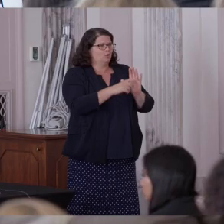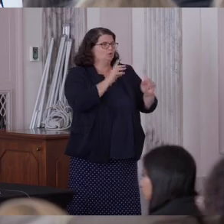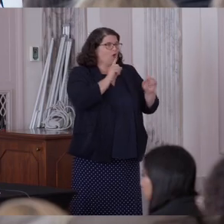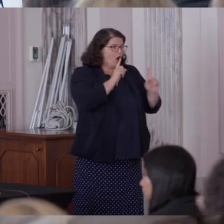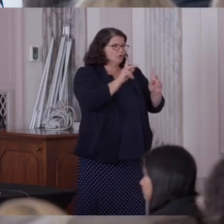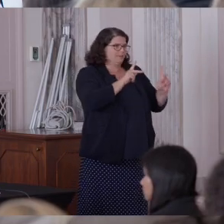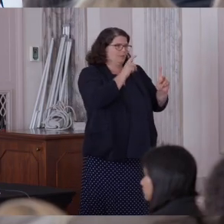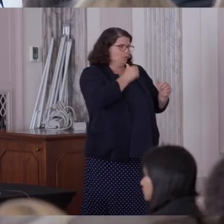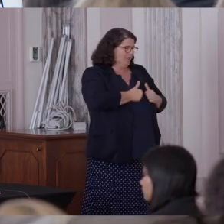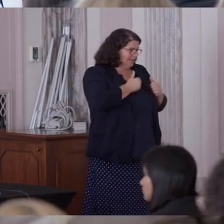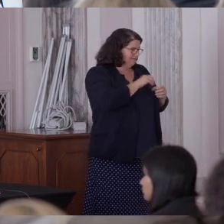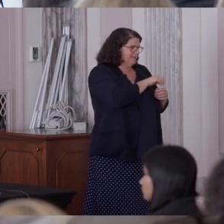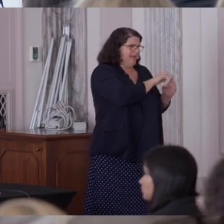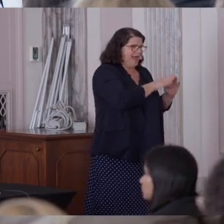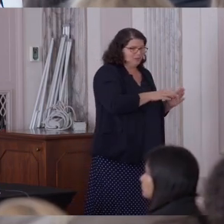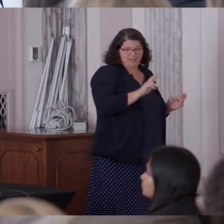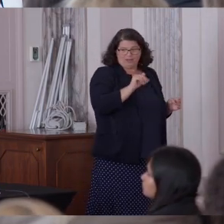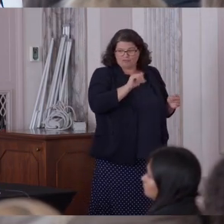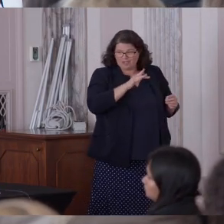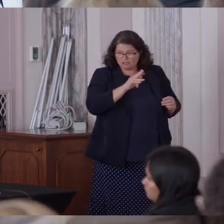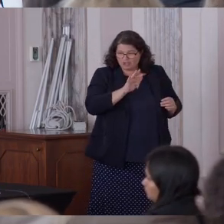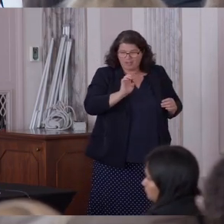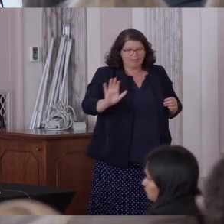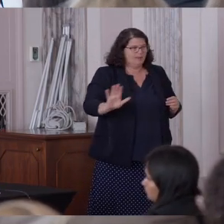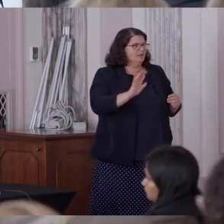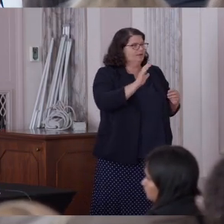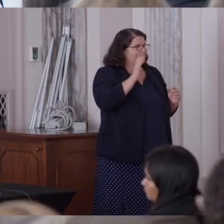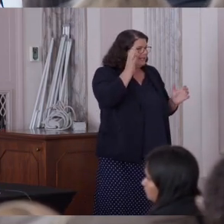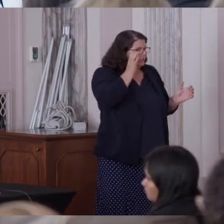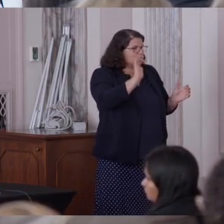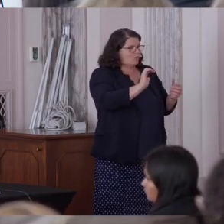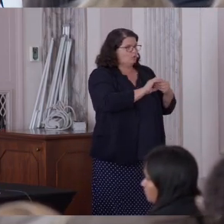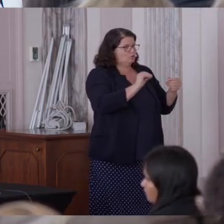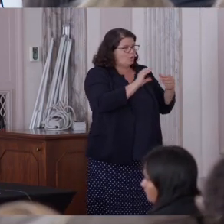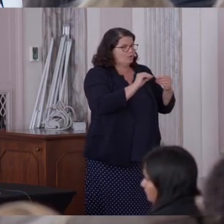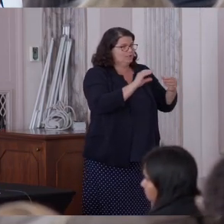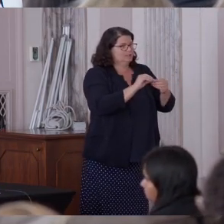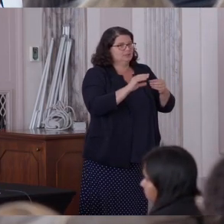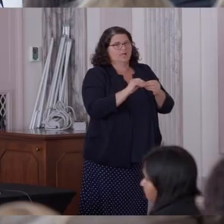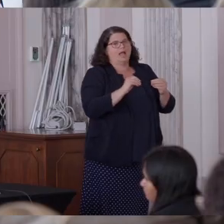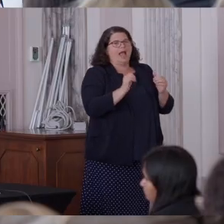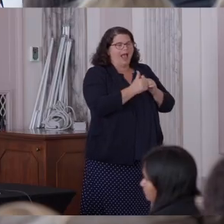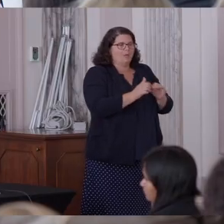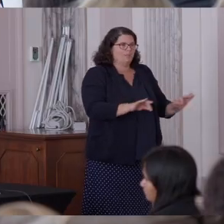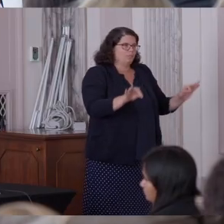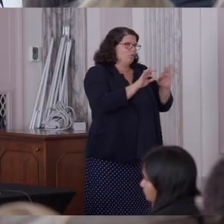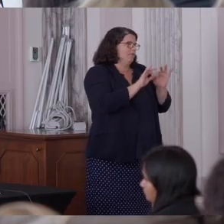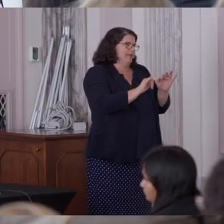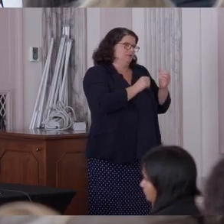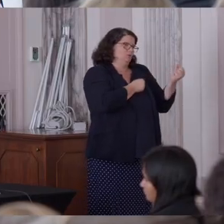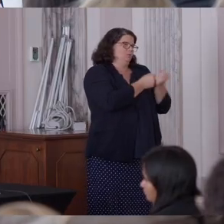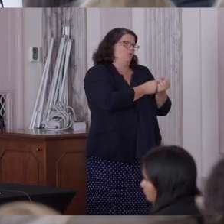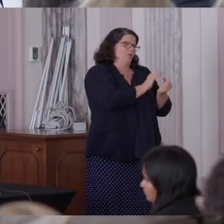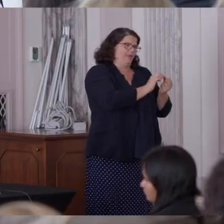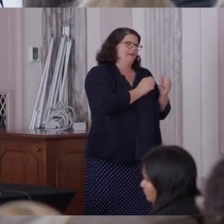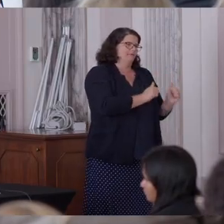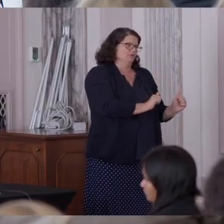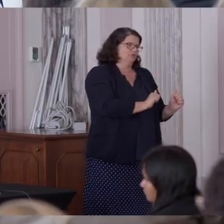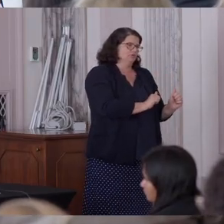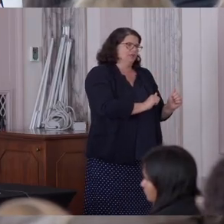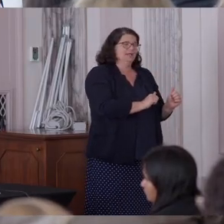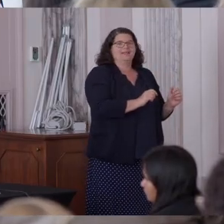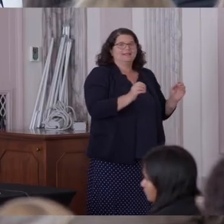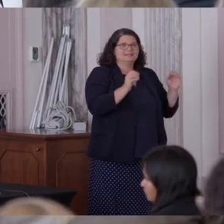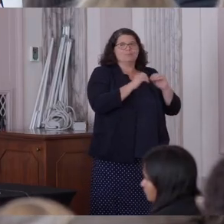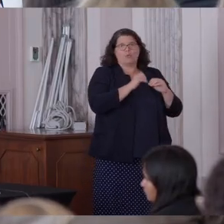housing, like Rochelle. Talk to and hear your stories there, and show how important that is, and support that effort. It's more than a